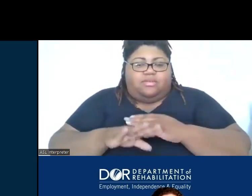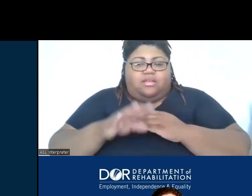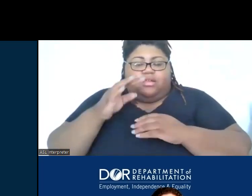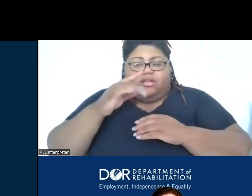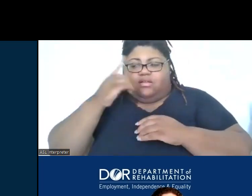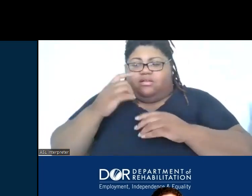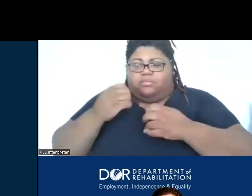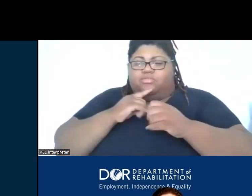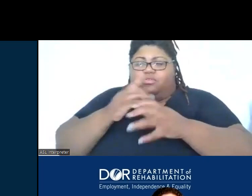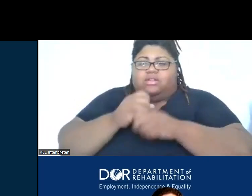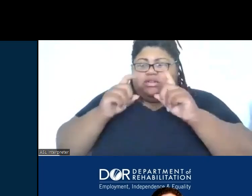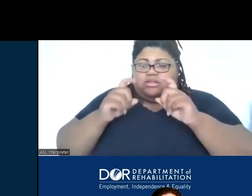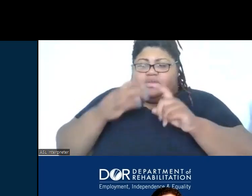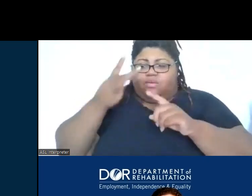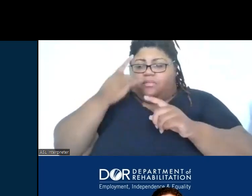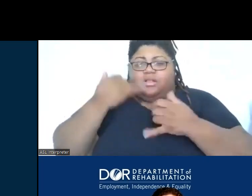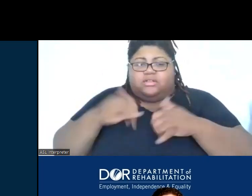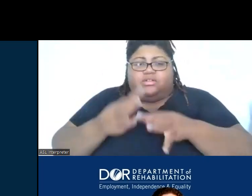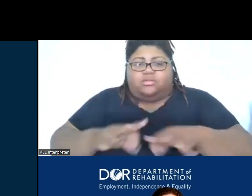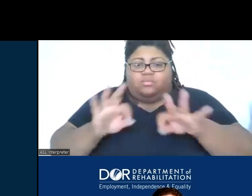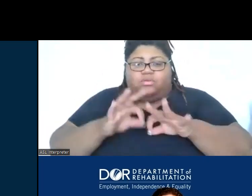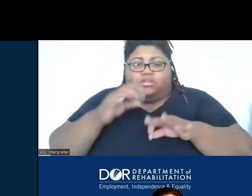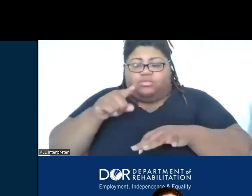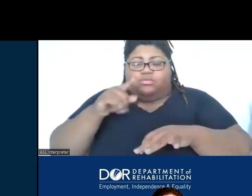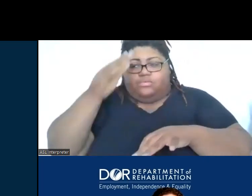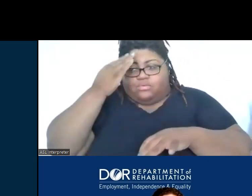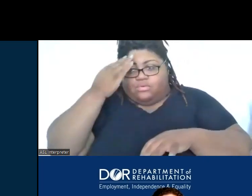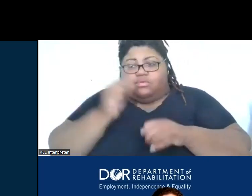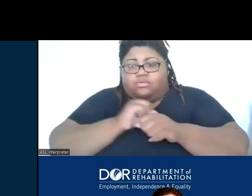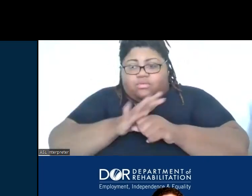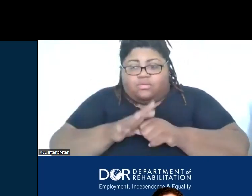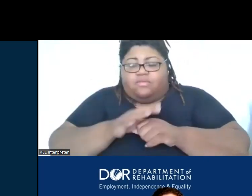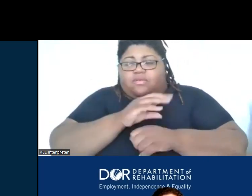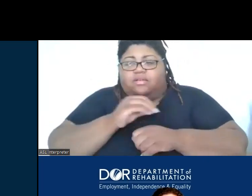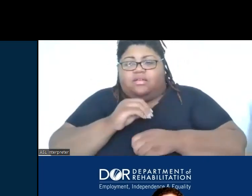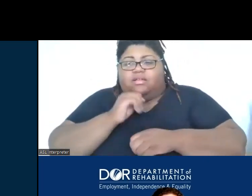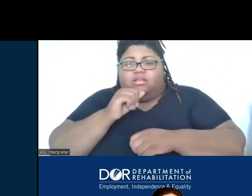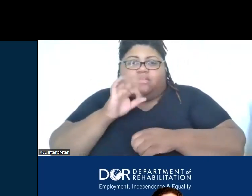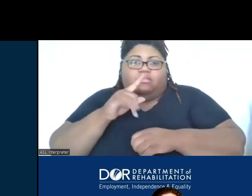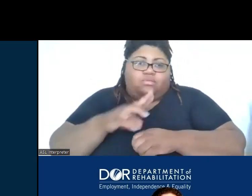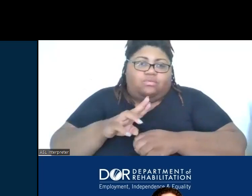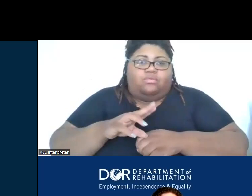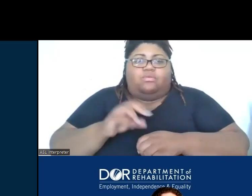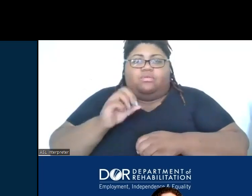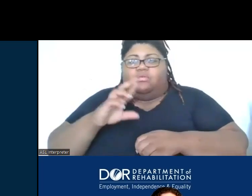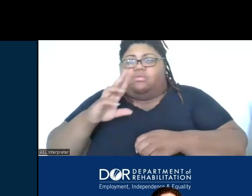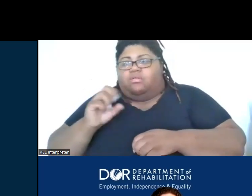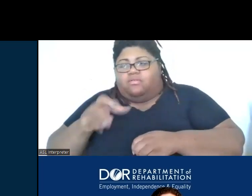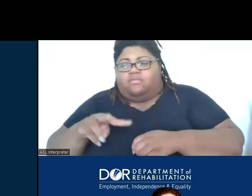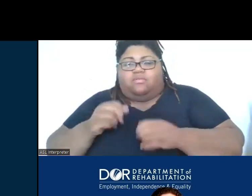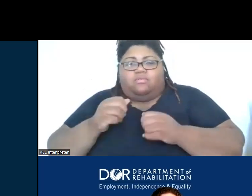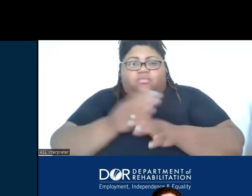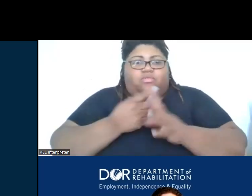important. So you know that it's COVID and not flu or RSV or something else before starting a therapeutic.